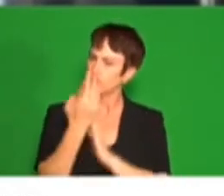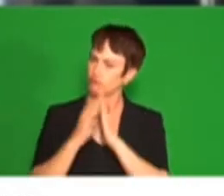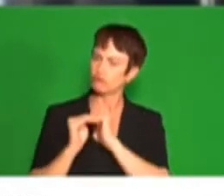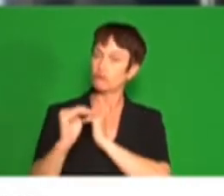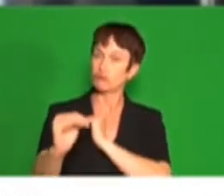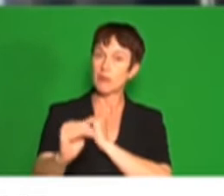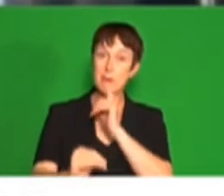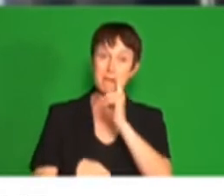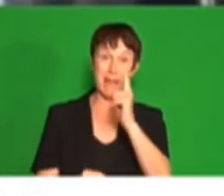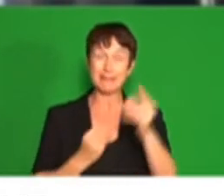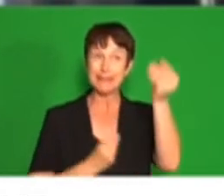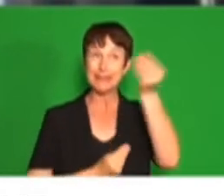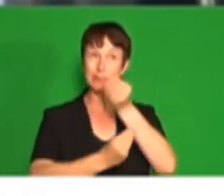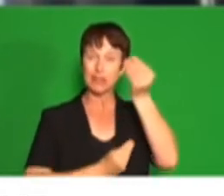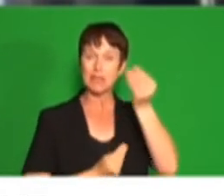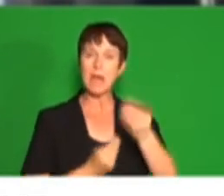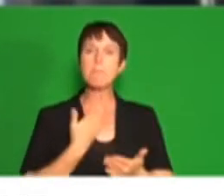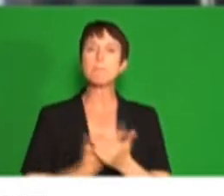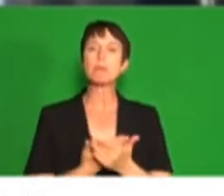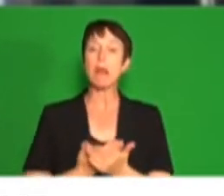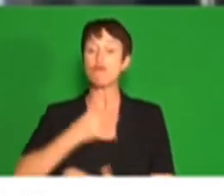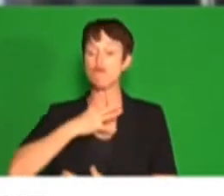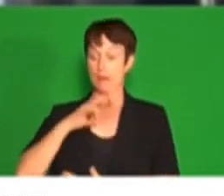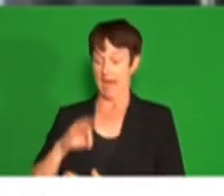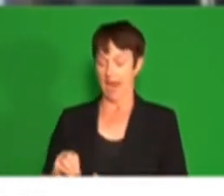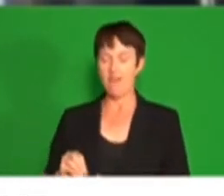could result from fiscal risks.